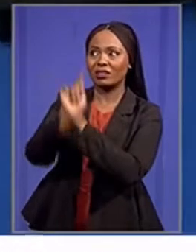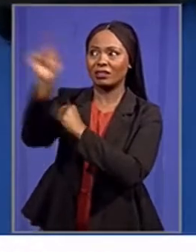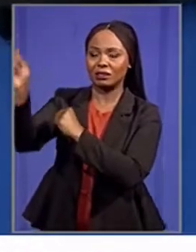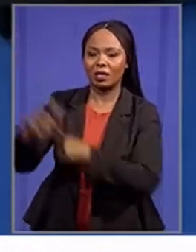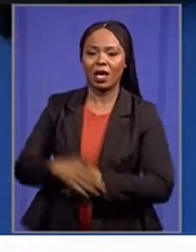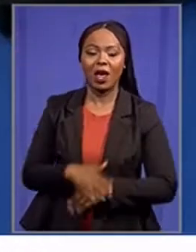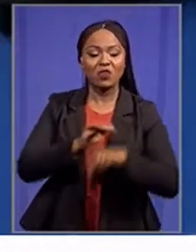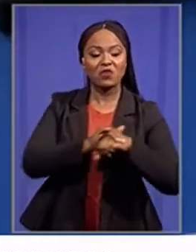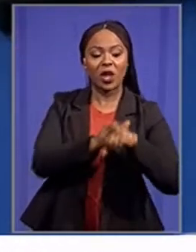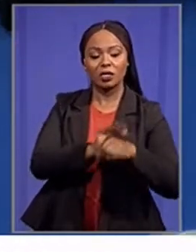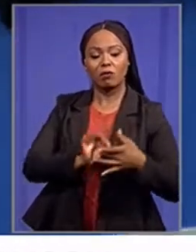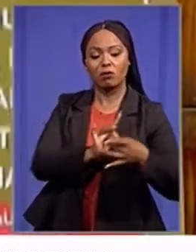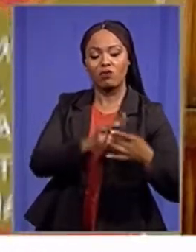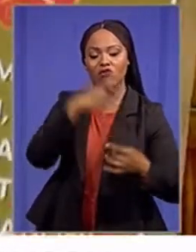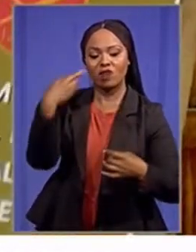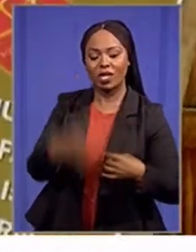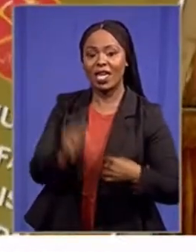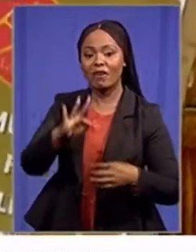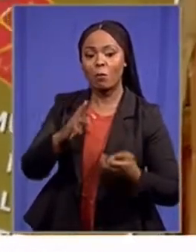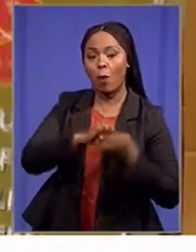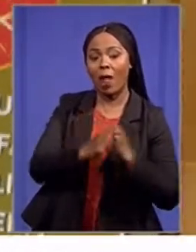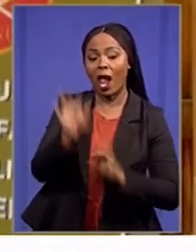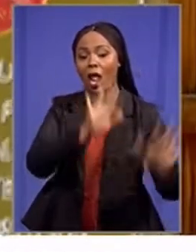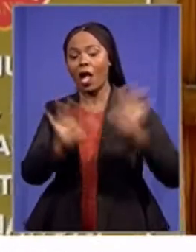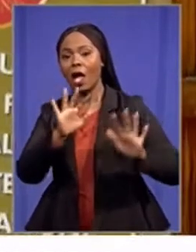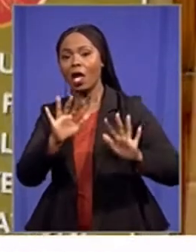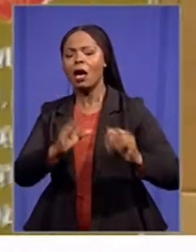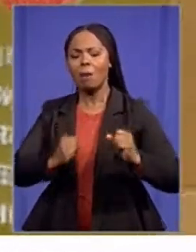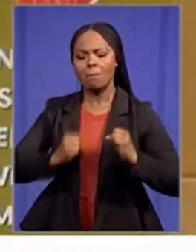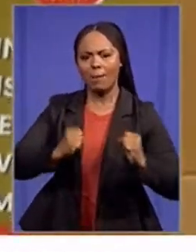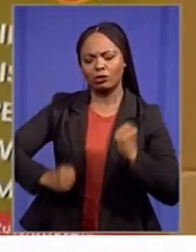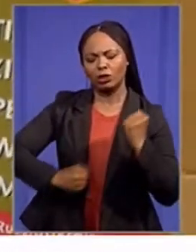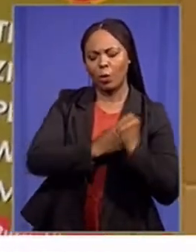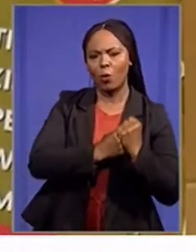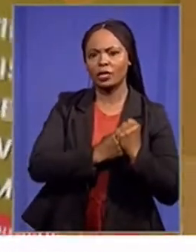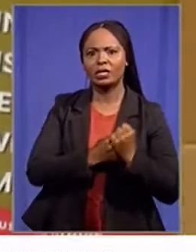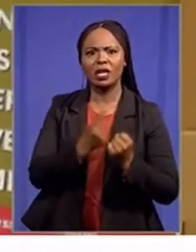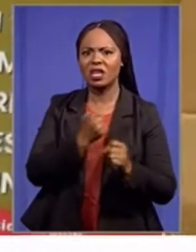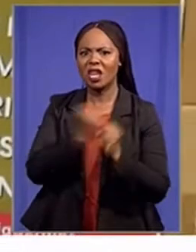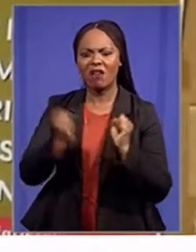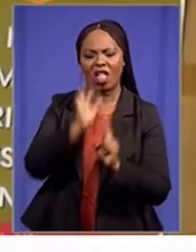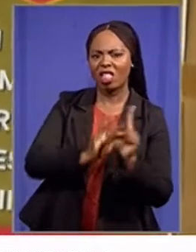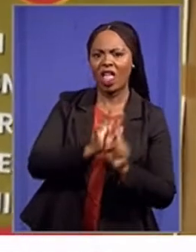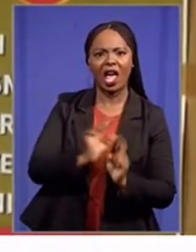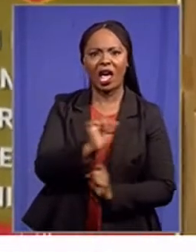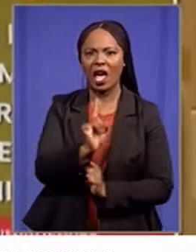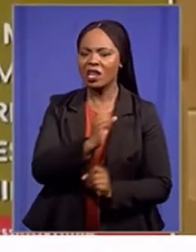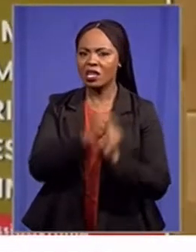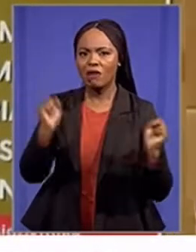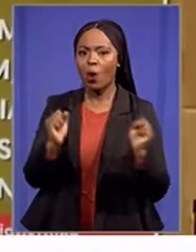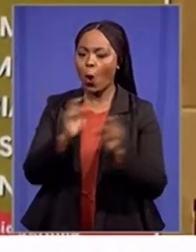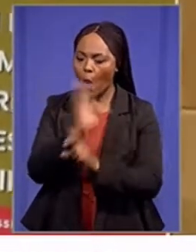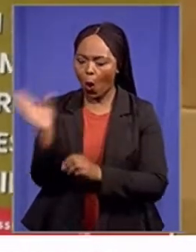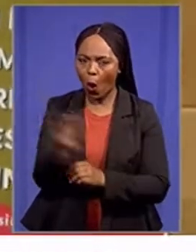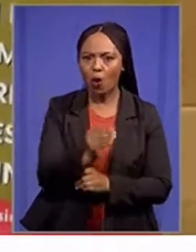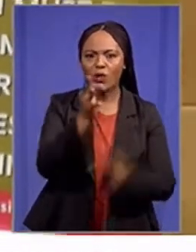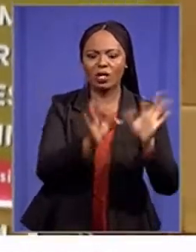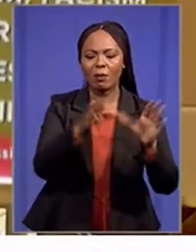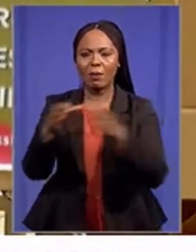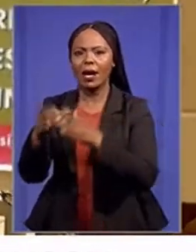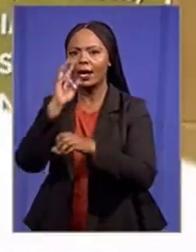they are standing with you in difficult times and they will never betray you. And this is a lesson that many political leaders, particularly in Africa, they must learn. They must learn what